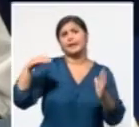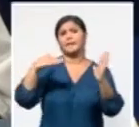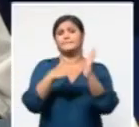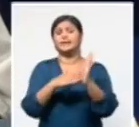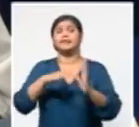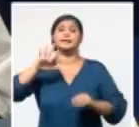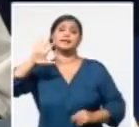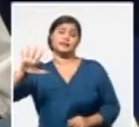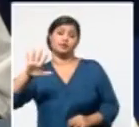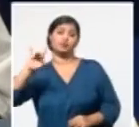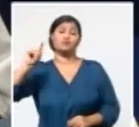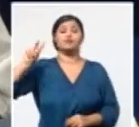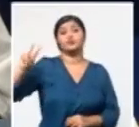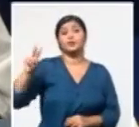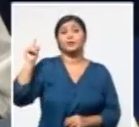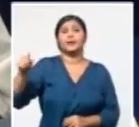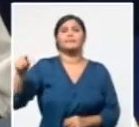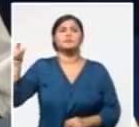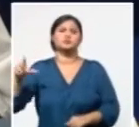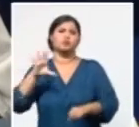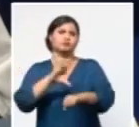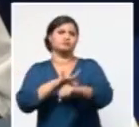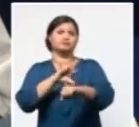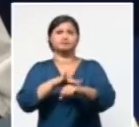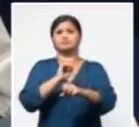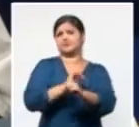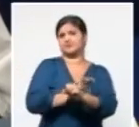130,592 people with COVID-19,